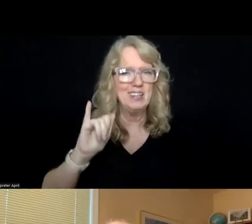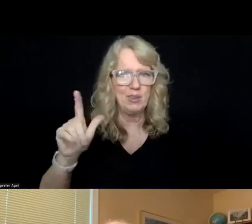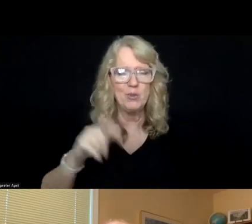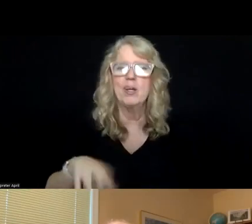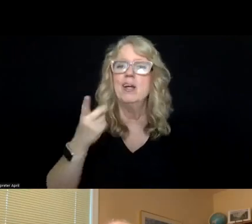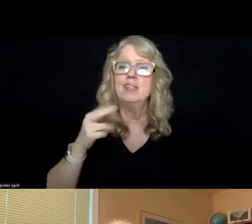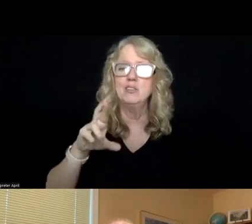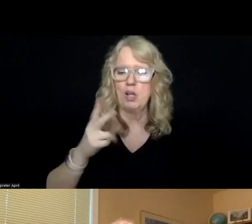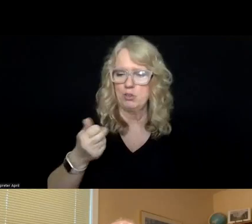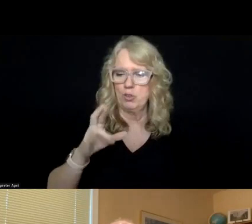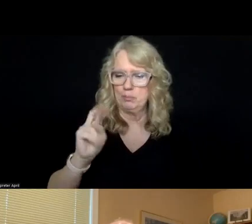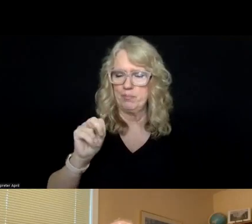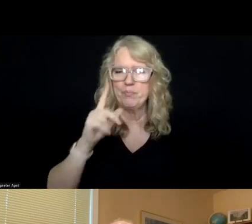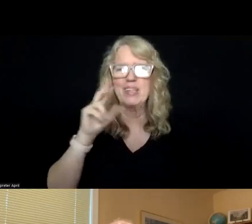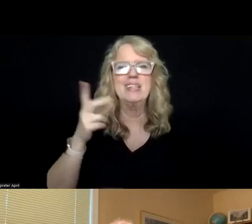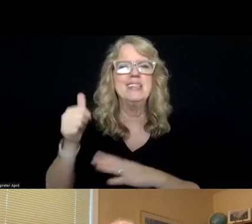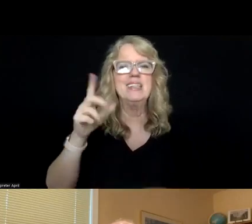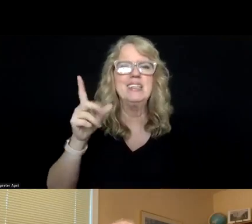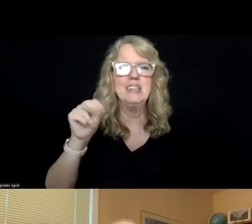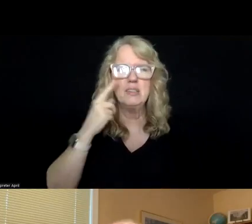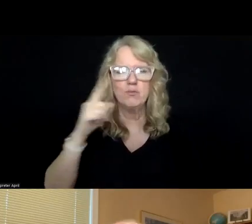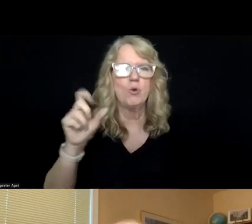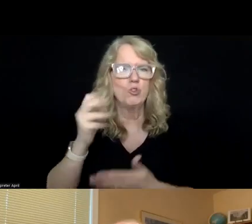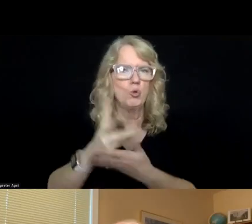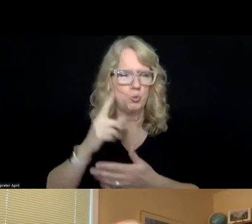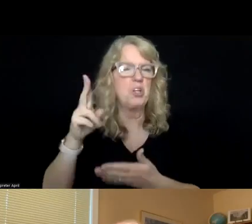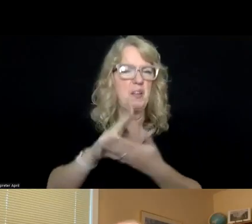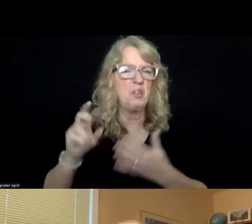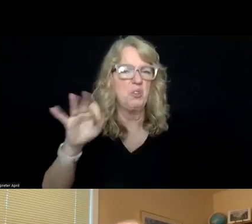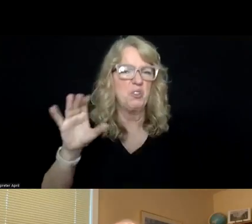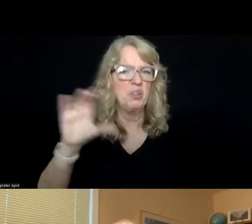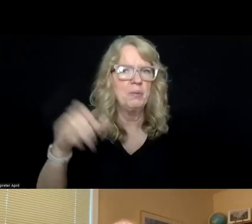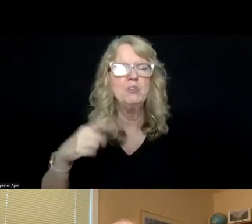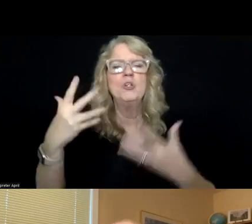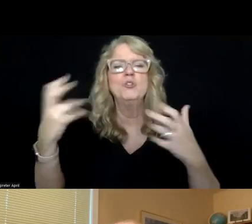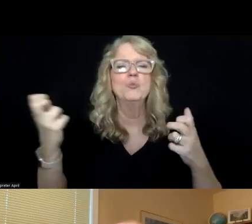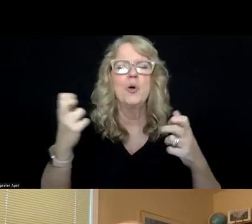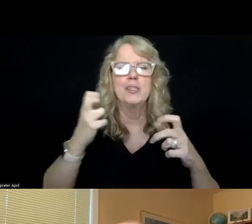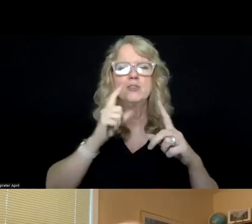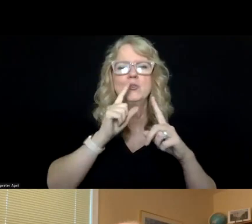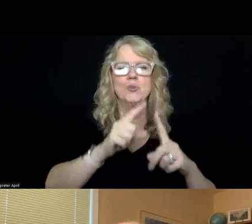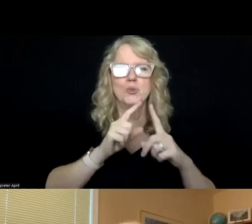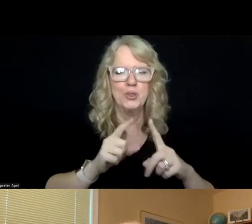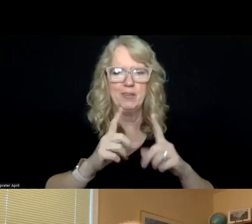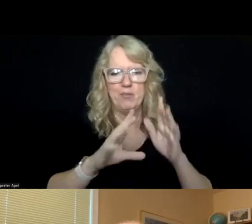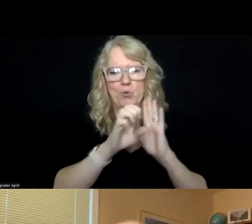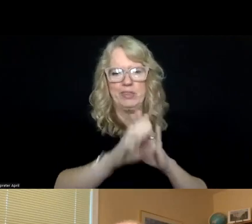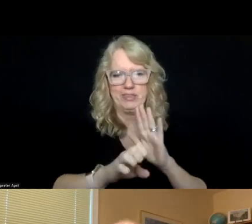Dr. Hairston, the Dean of Social Work at the University of Chicago. So I just wanted to highlight that